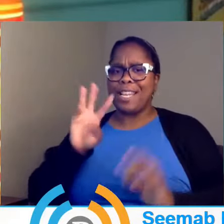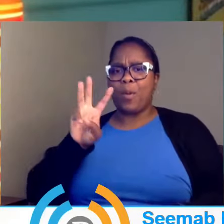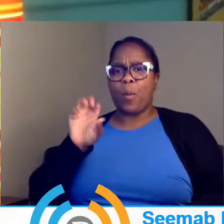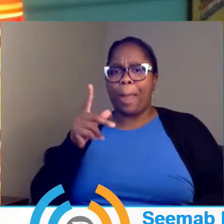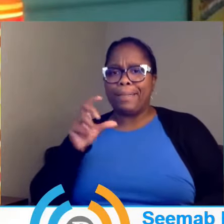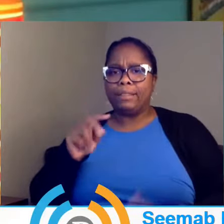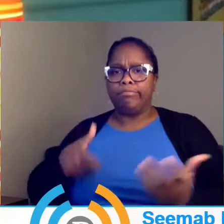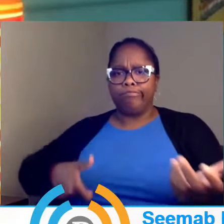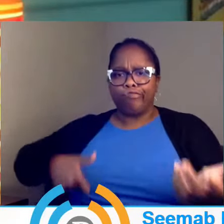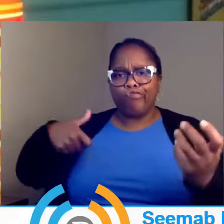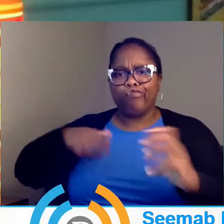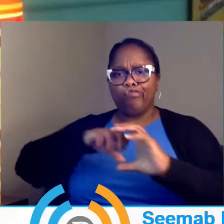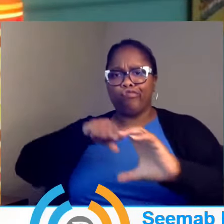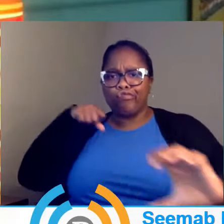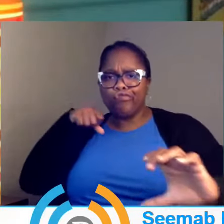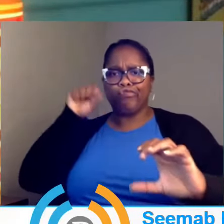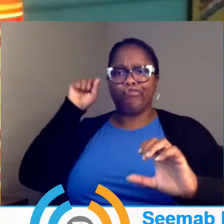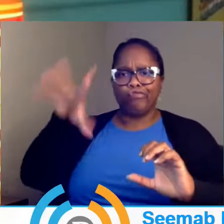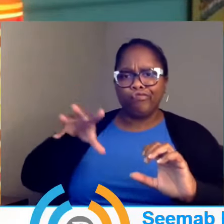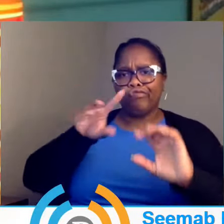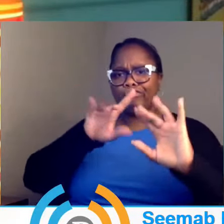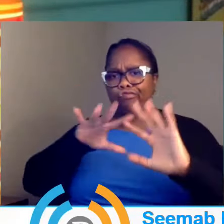defund what is free.